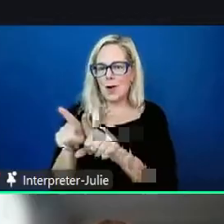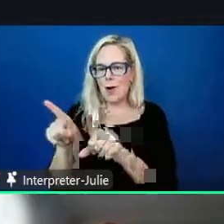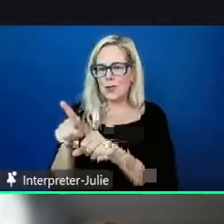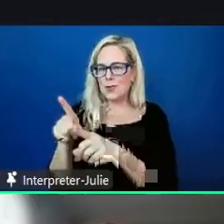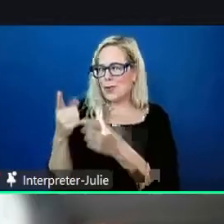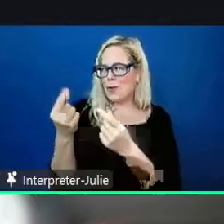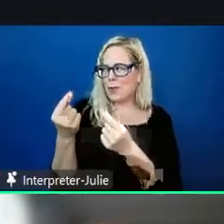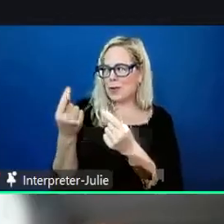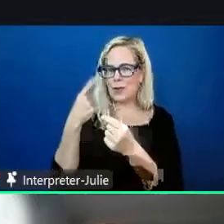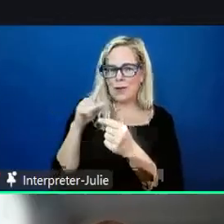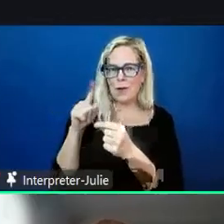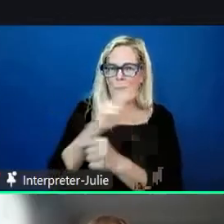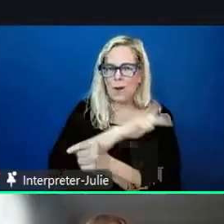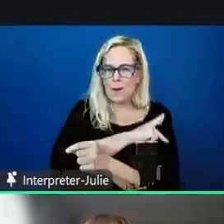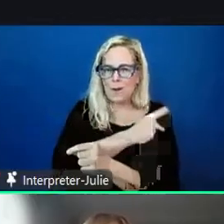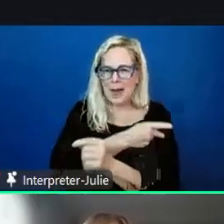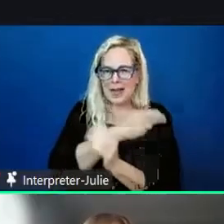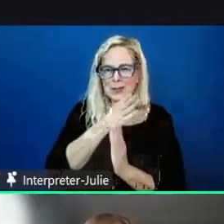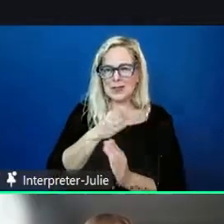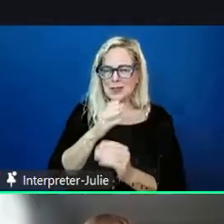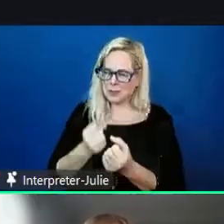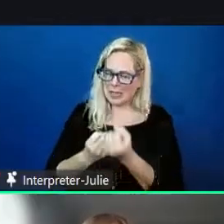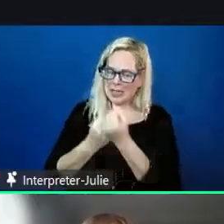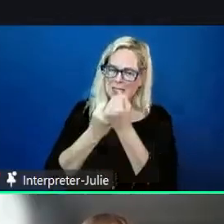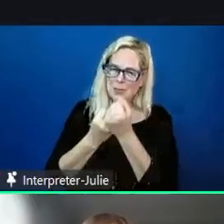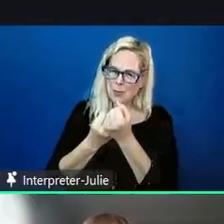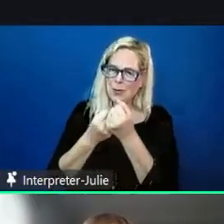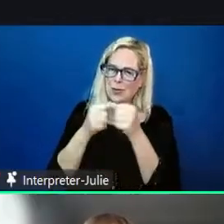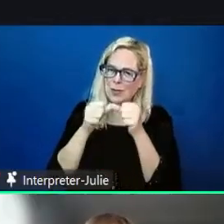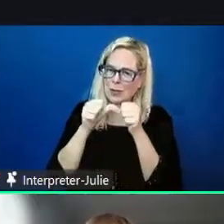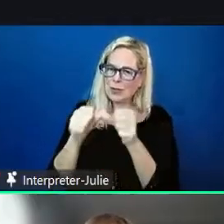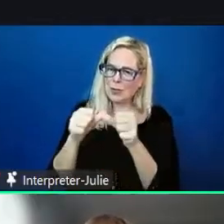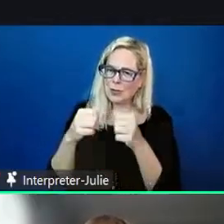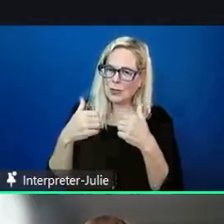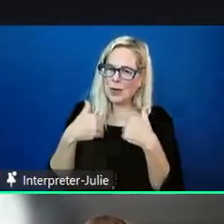to make sure that they can lead rich and fulfilling lives.